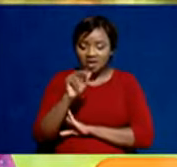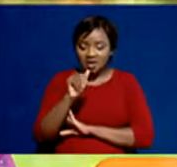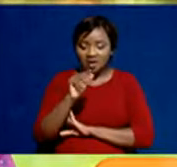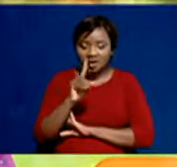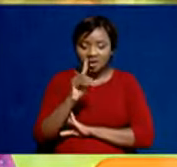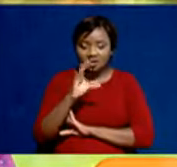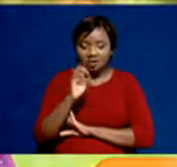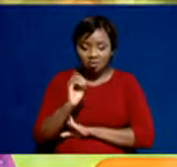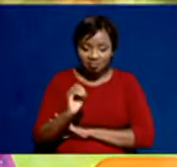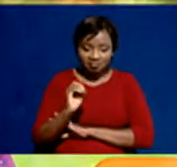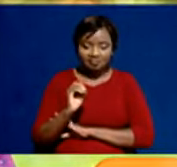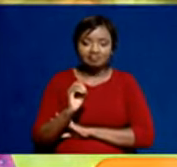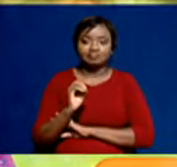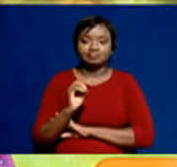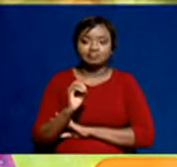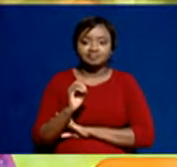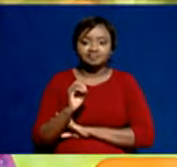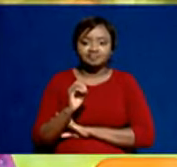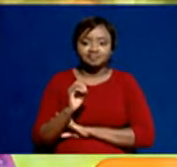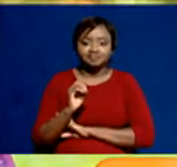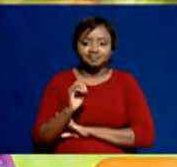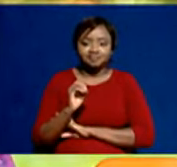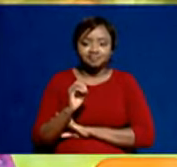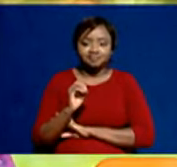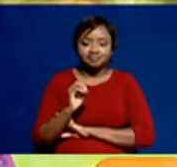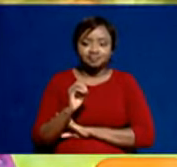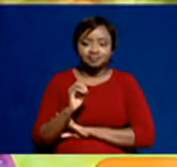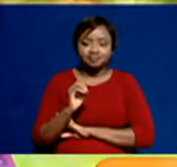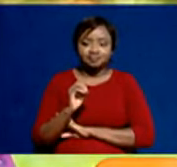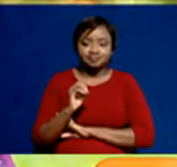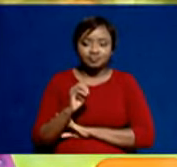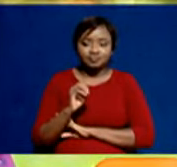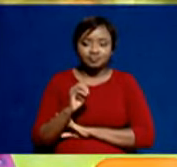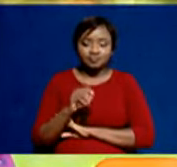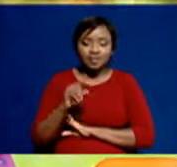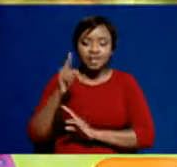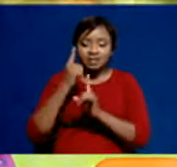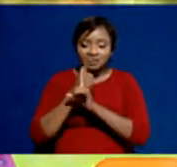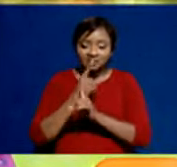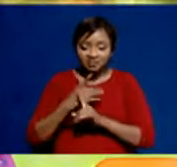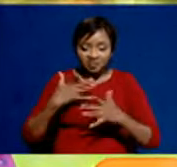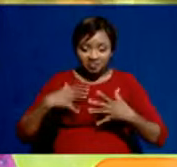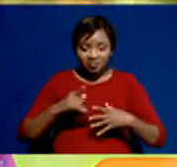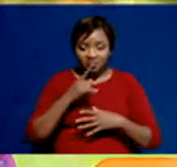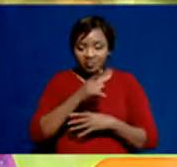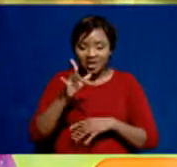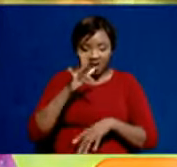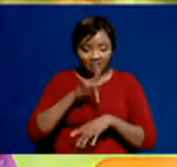Civil servants are hurting. Negative pay slips.